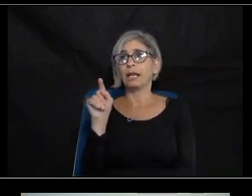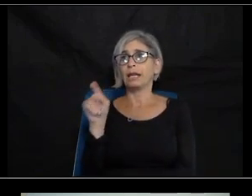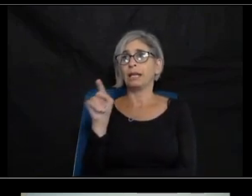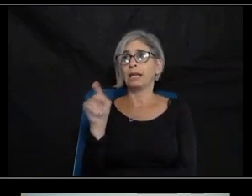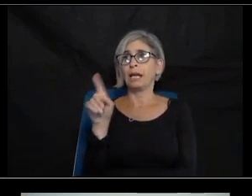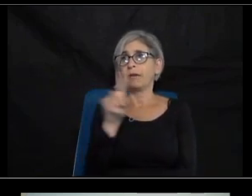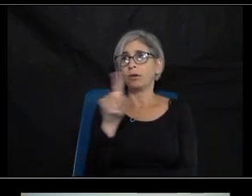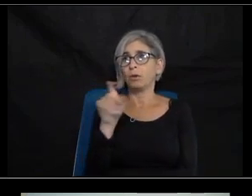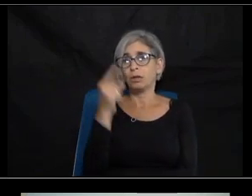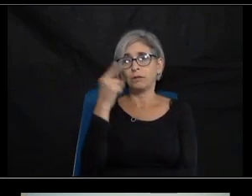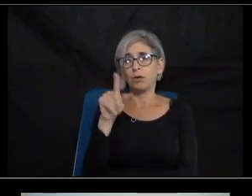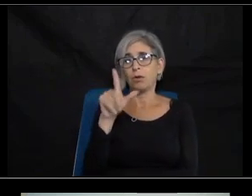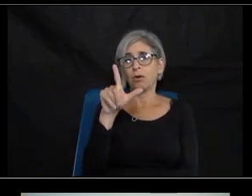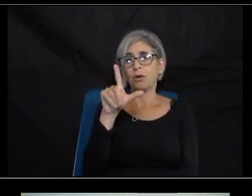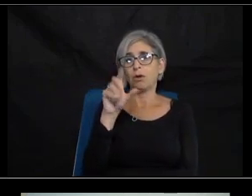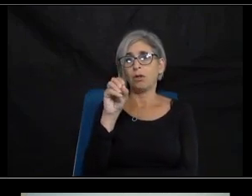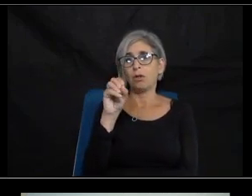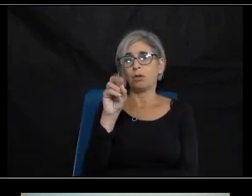Question for Lori.